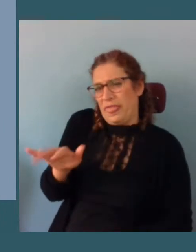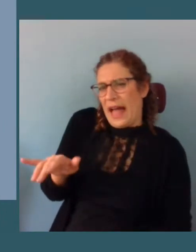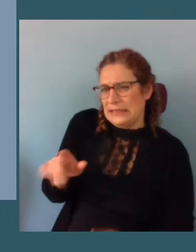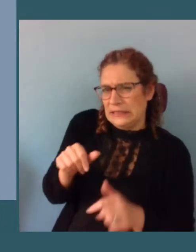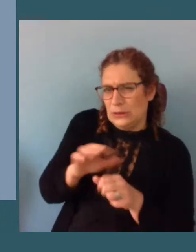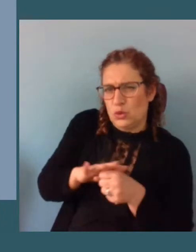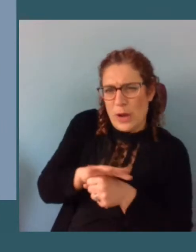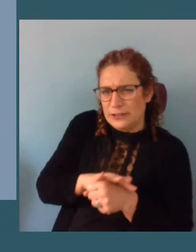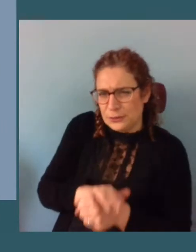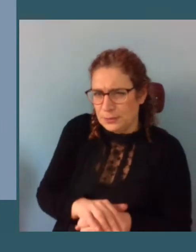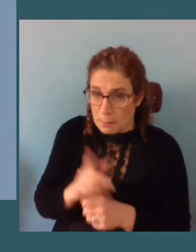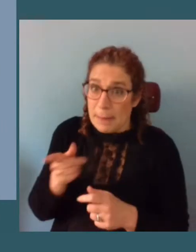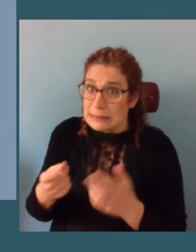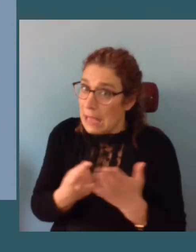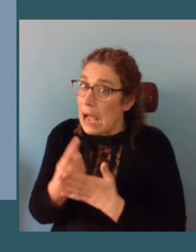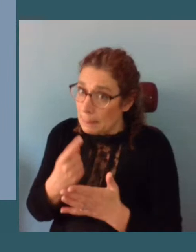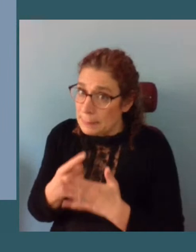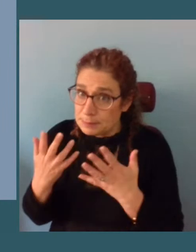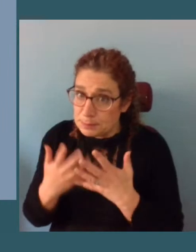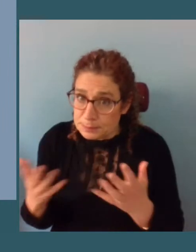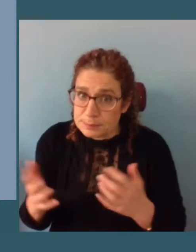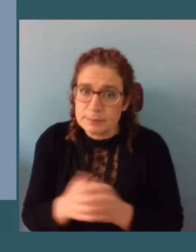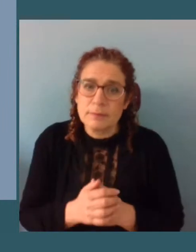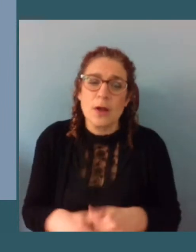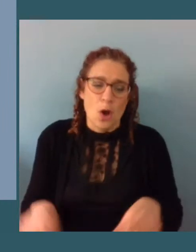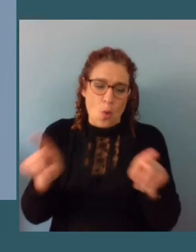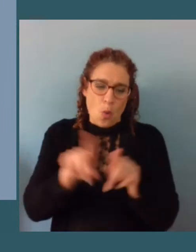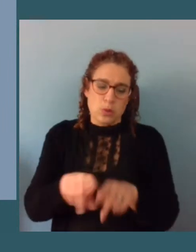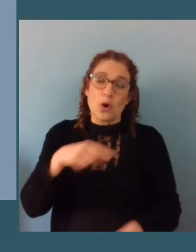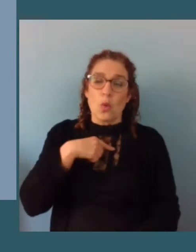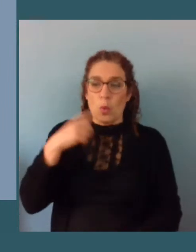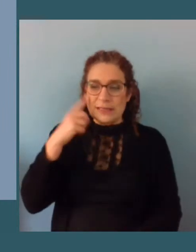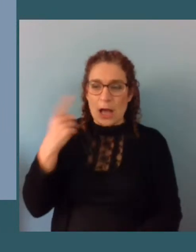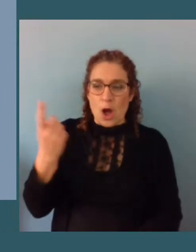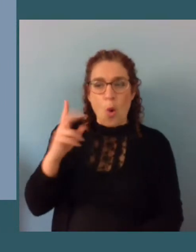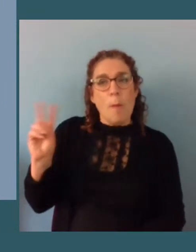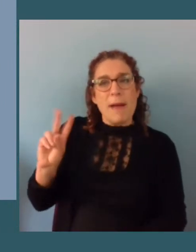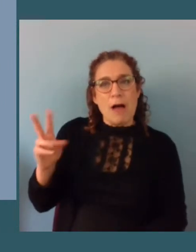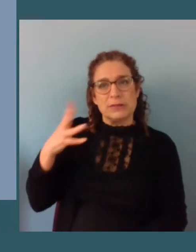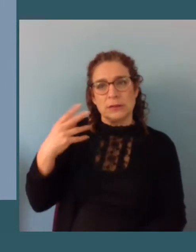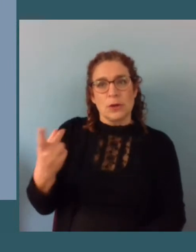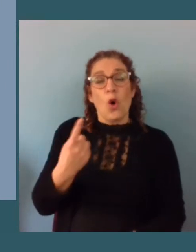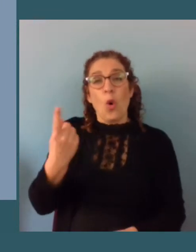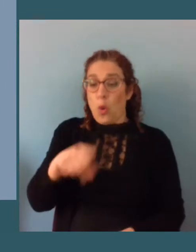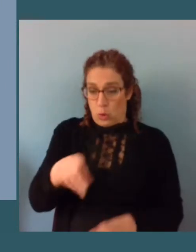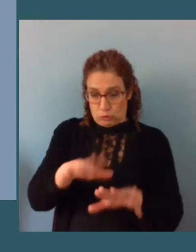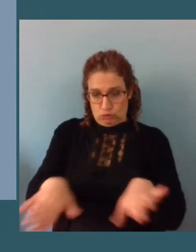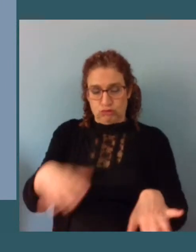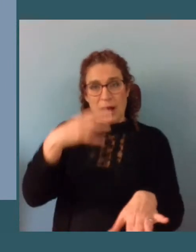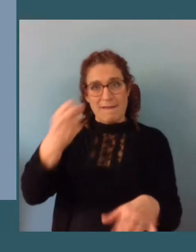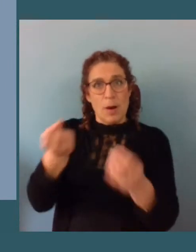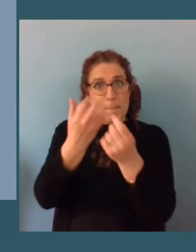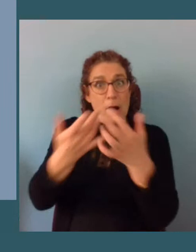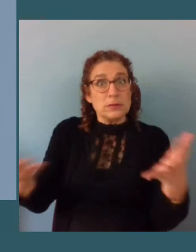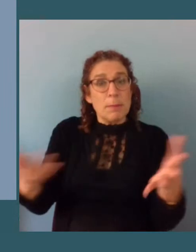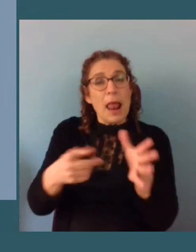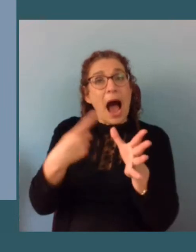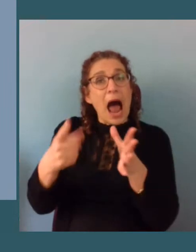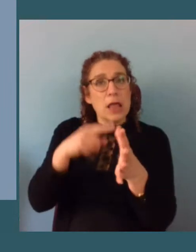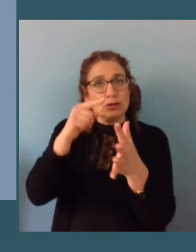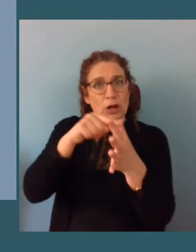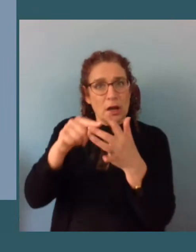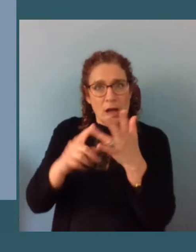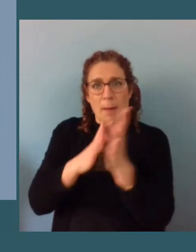see, again, as we see with parents, children who've got multiple allergies have got higher impairment in quality of